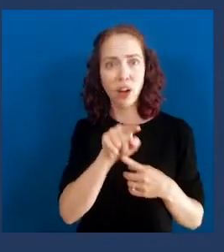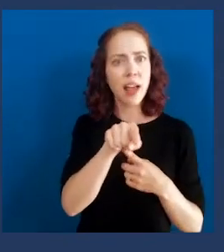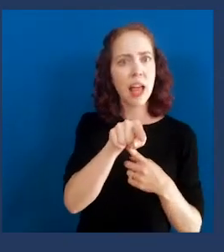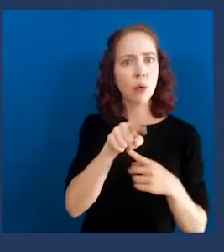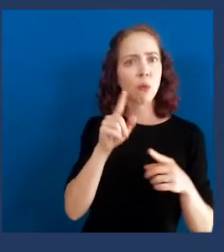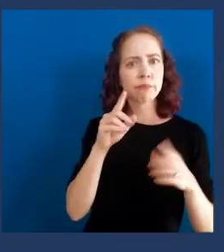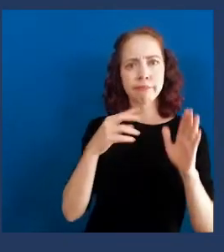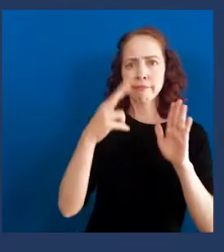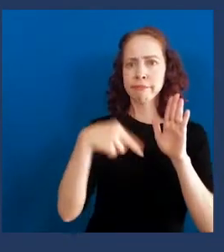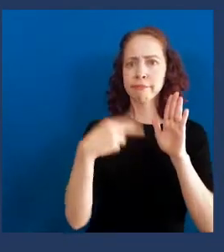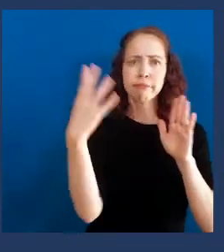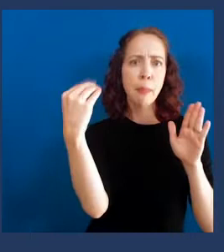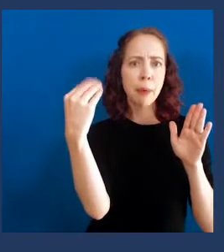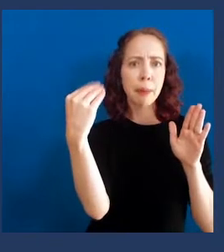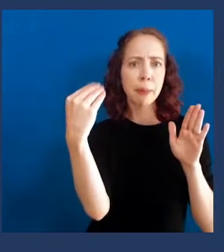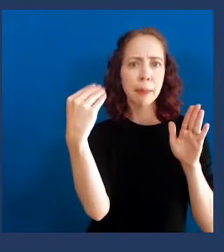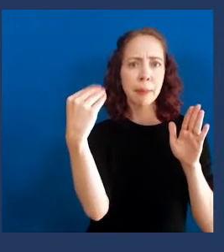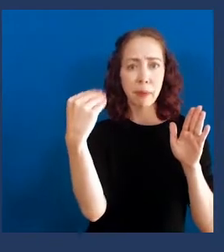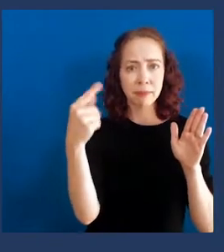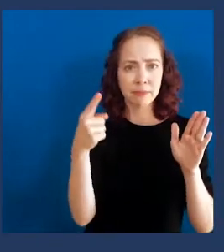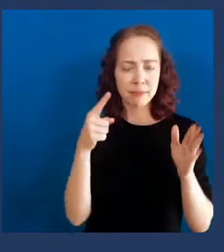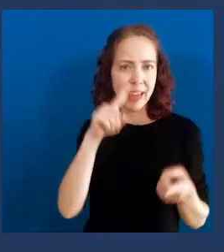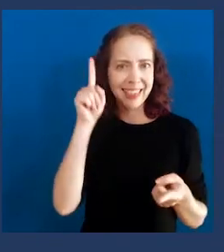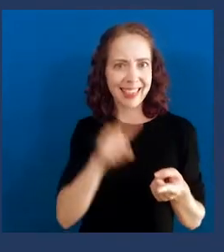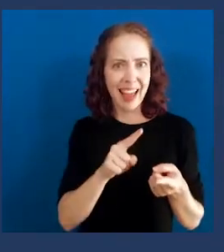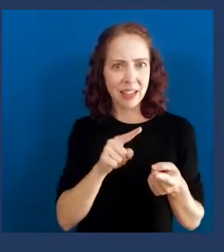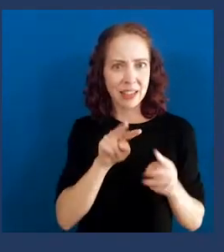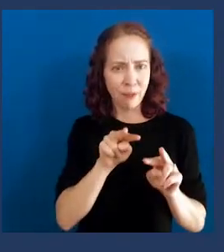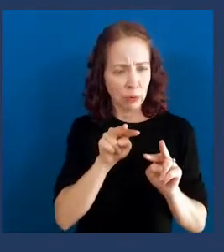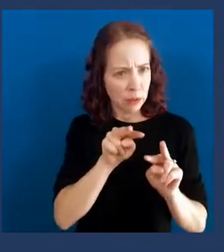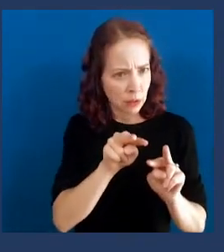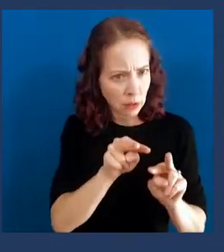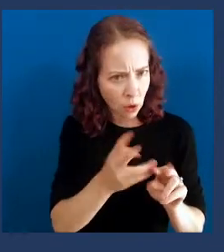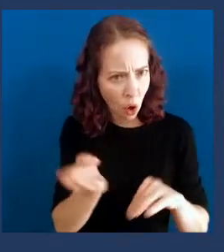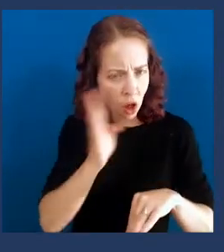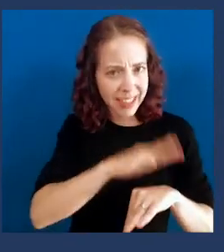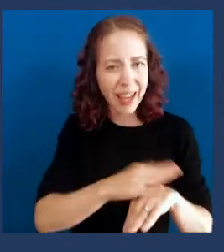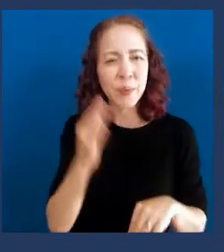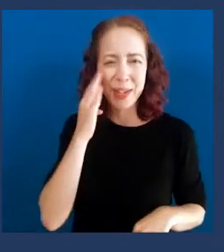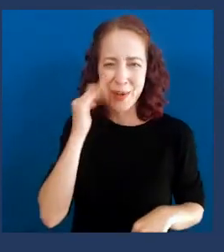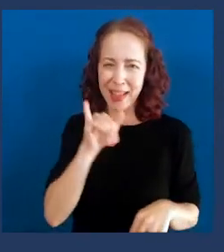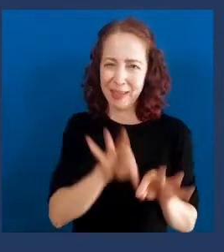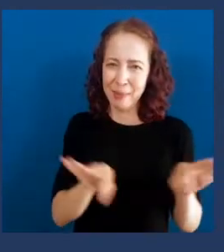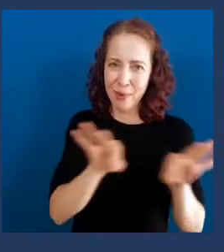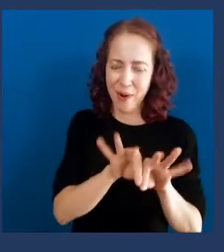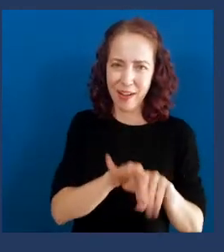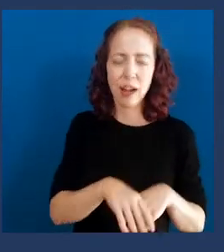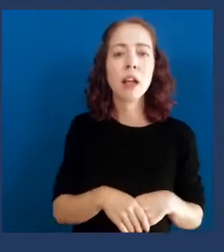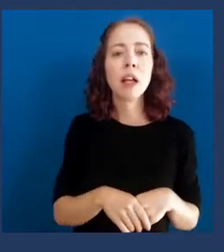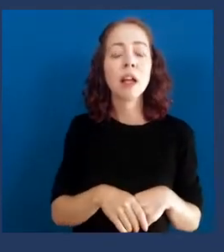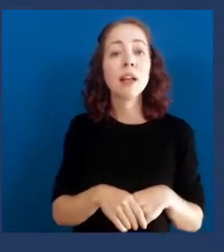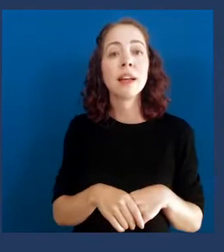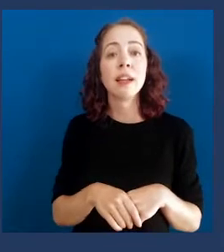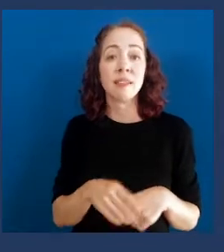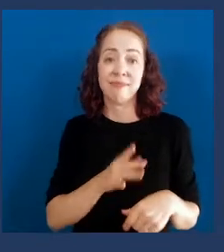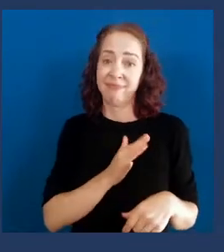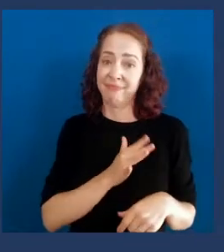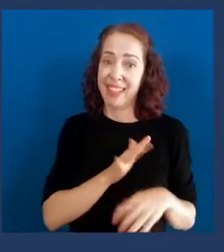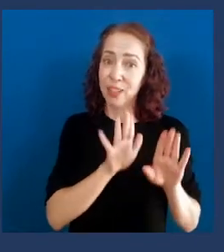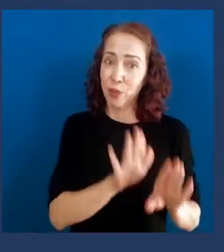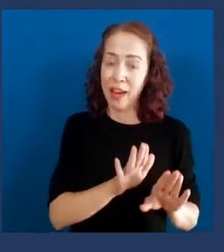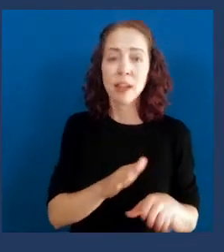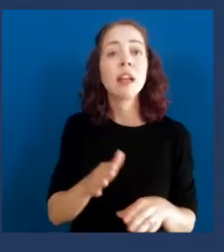you, reducing the strain of reading on your screen all day. We know how important that is, and it is a really incredible feature. We've